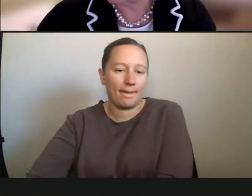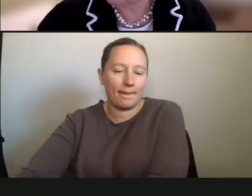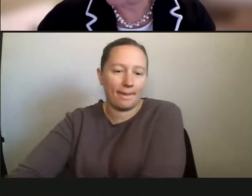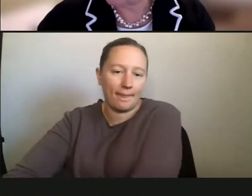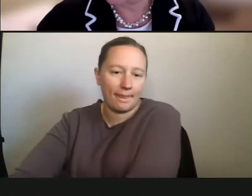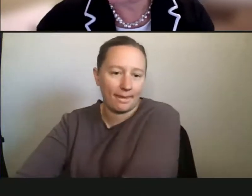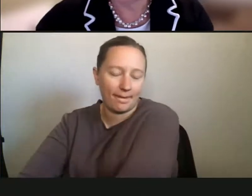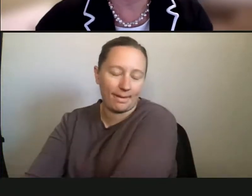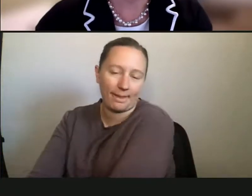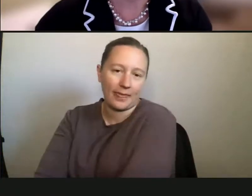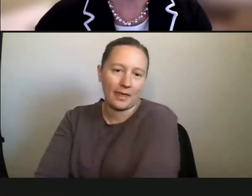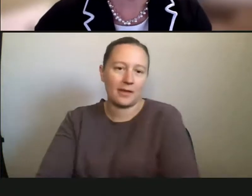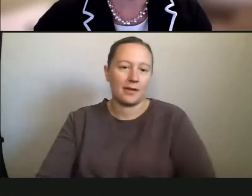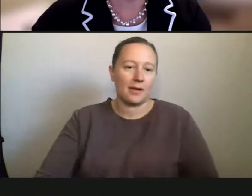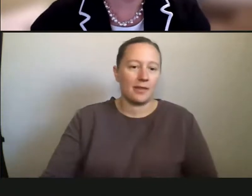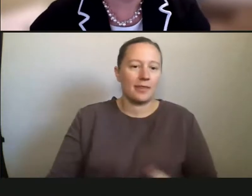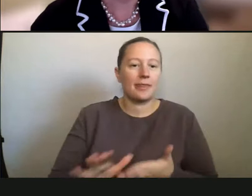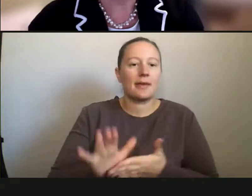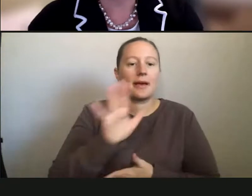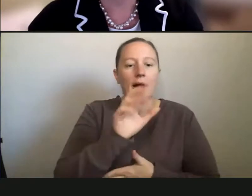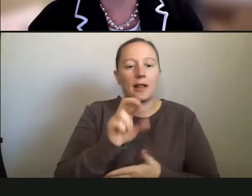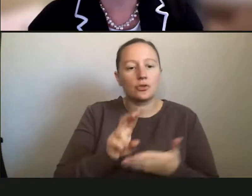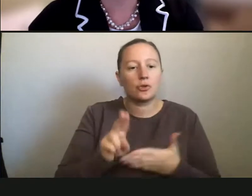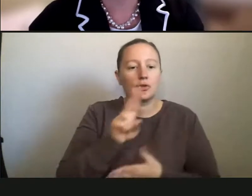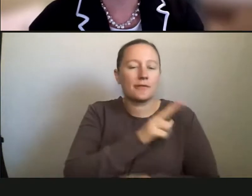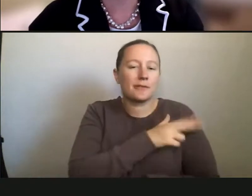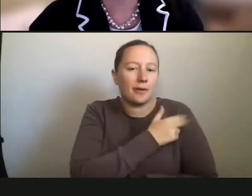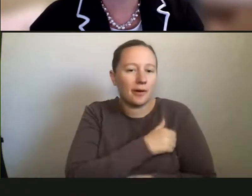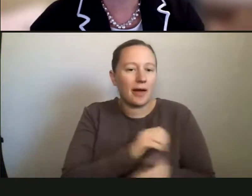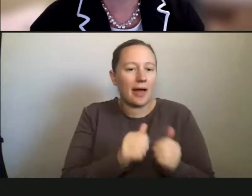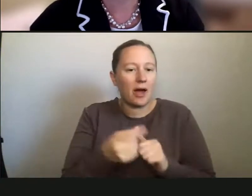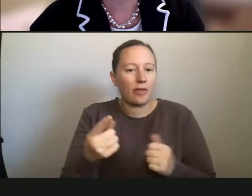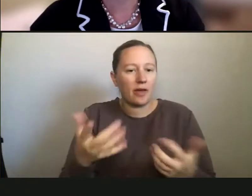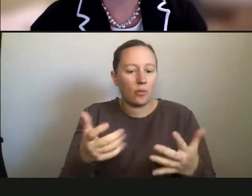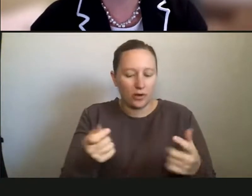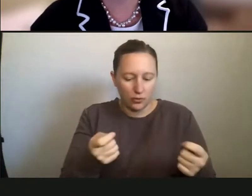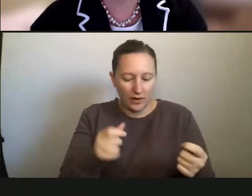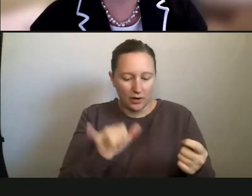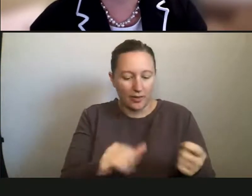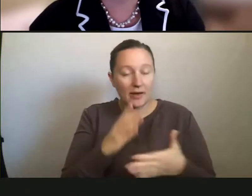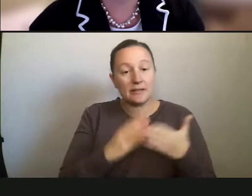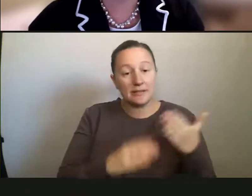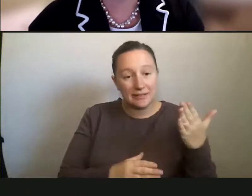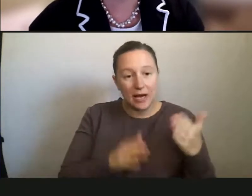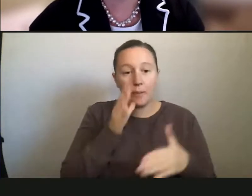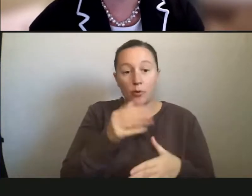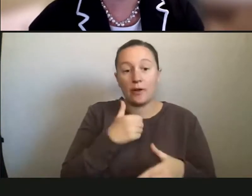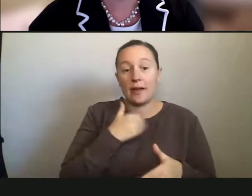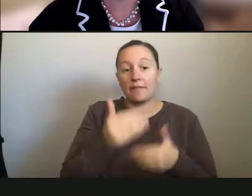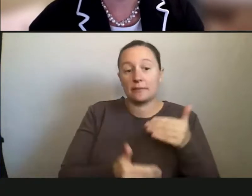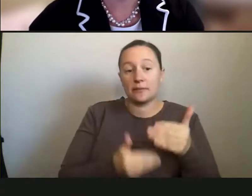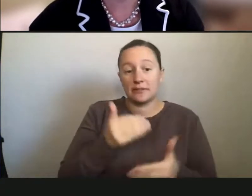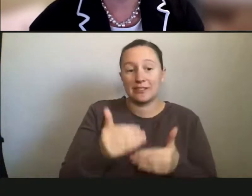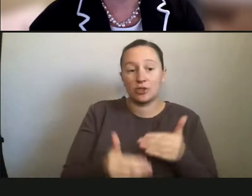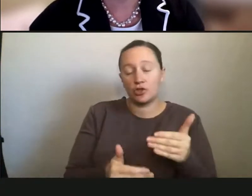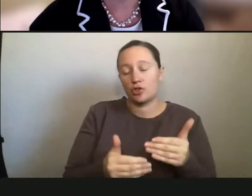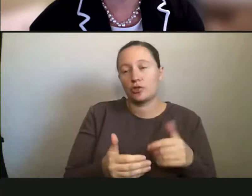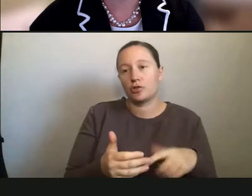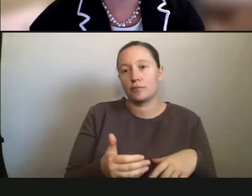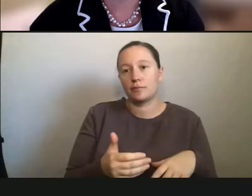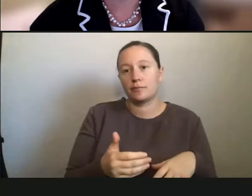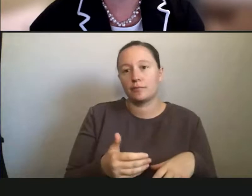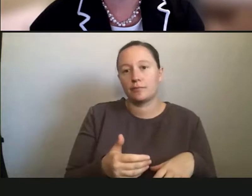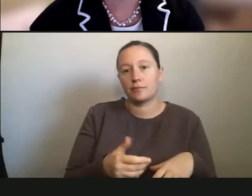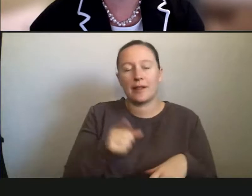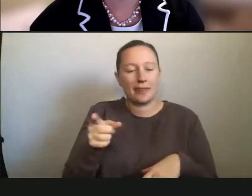to handle that. Some institutions will have a procedure by which they will